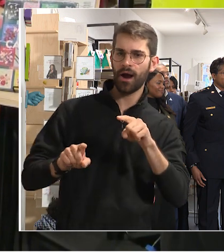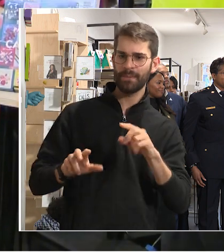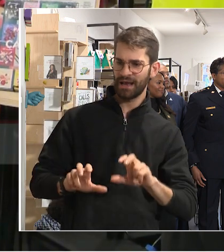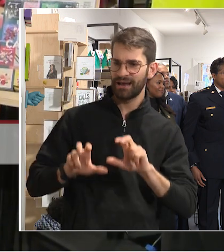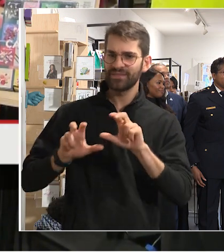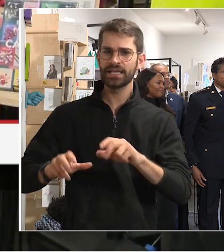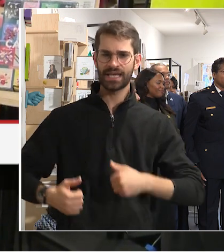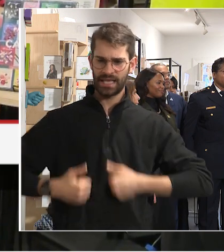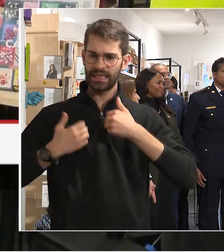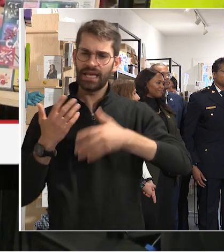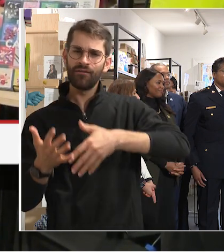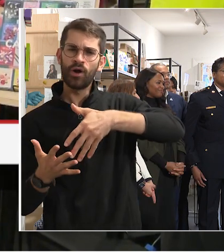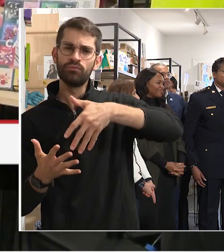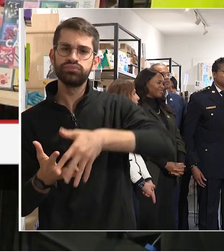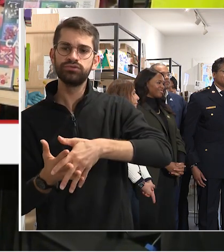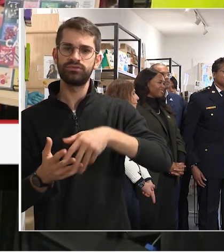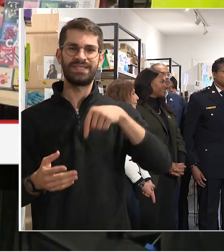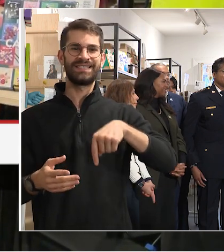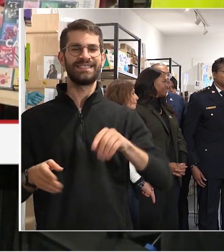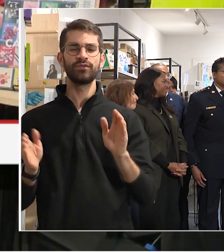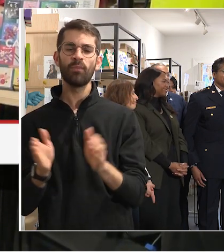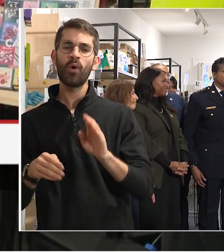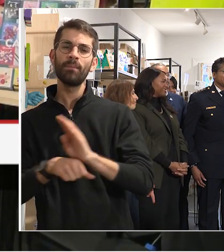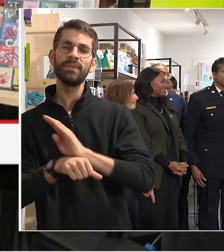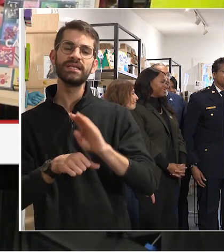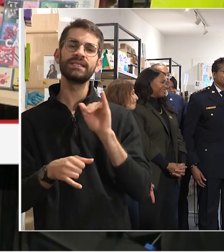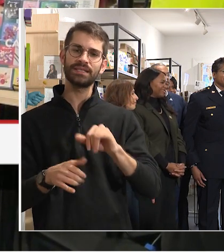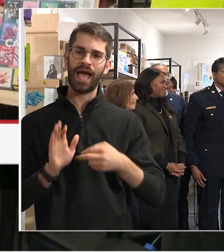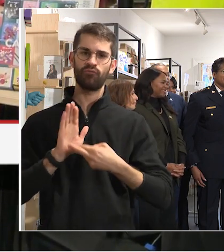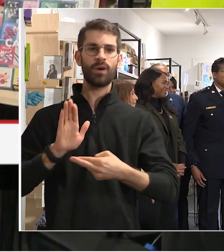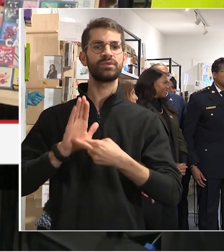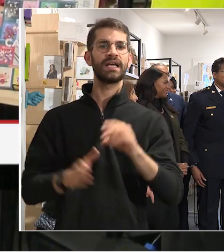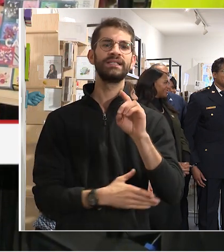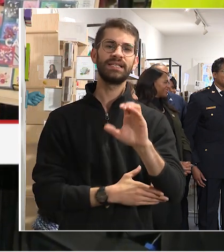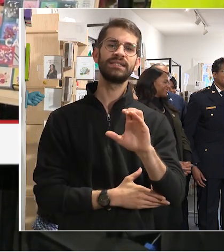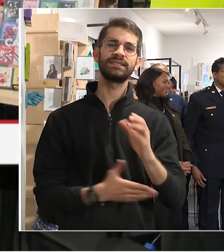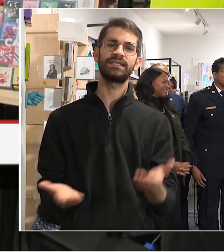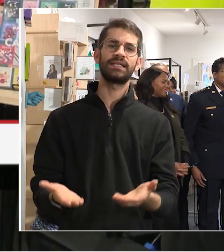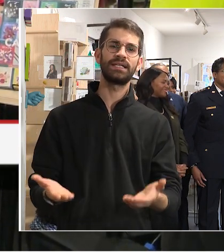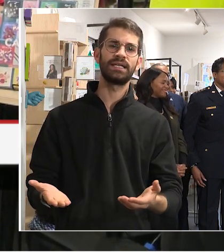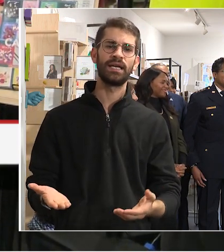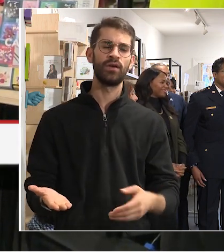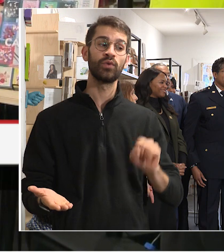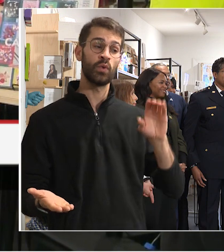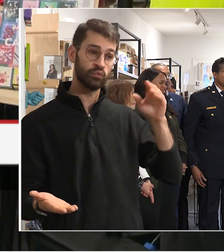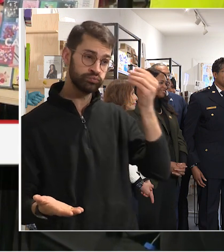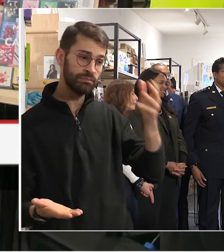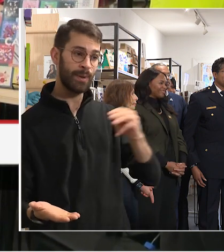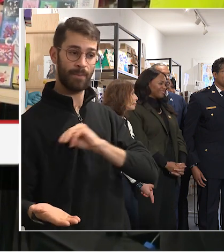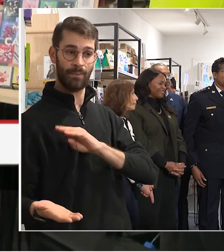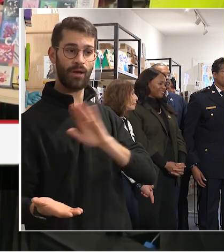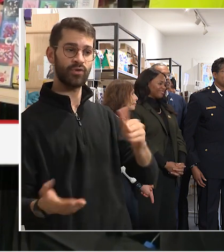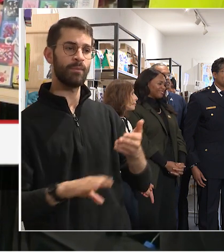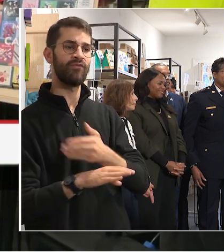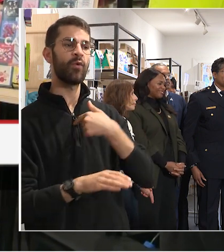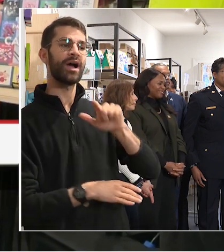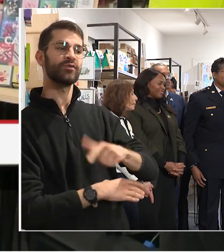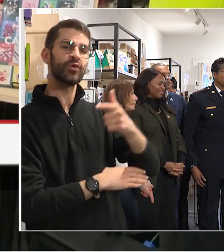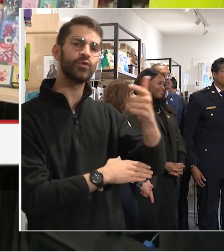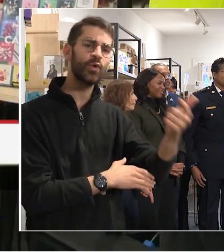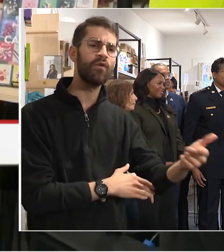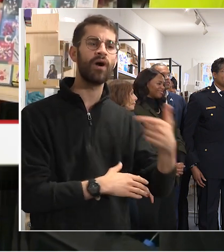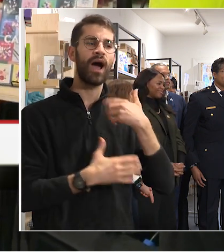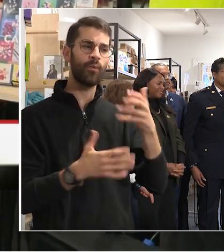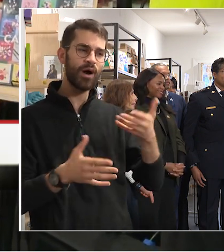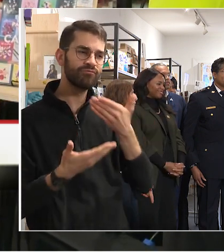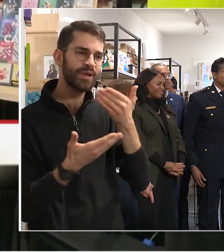that make us so DC. So Mayor Bowser, before I turn this over to you, I wanted to personally thank you for hosting this